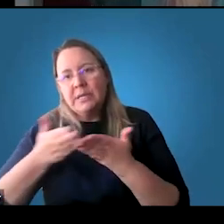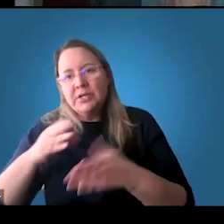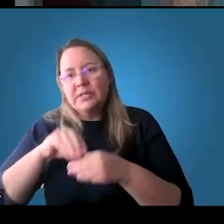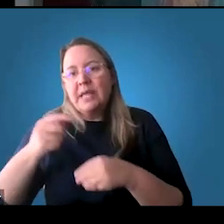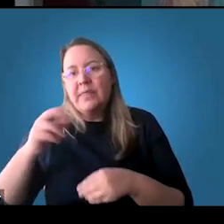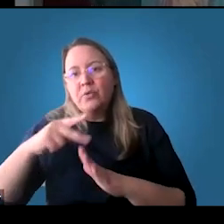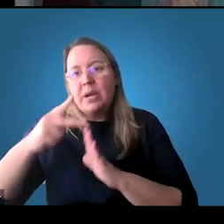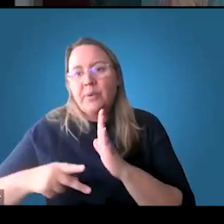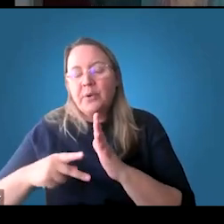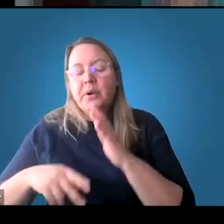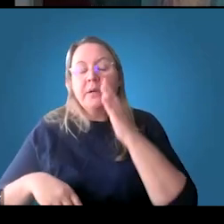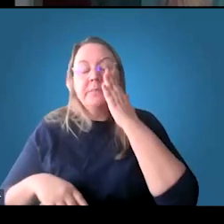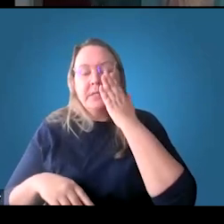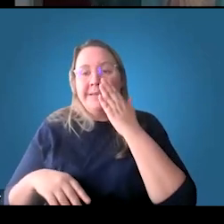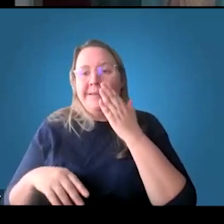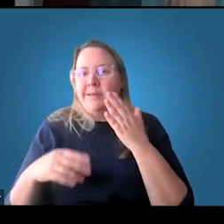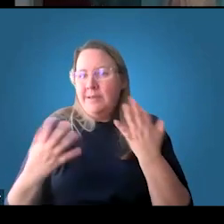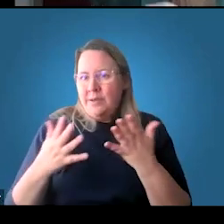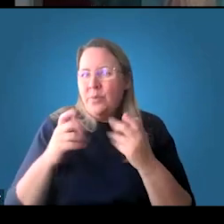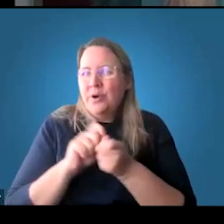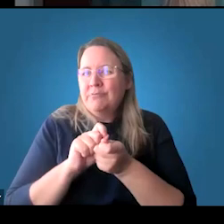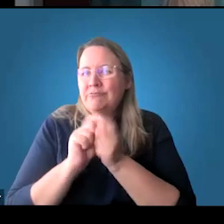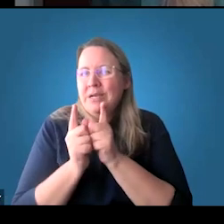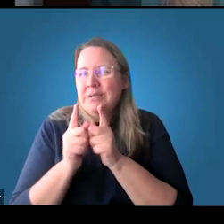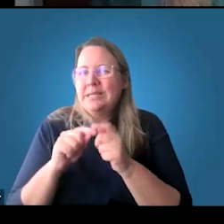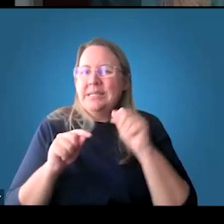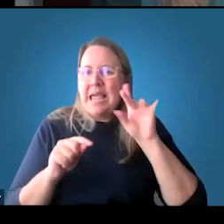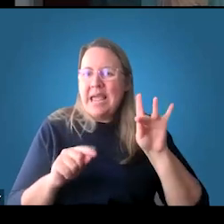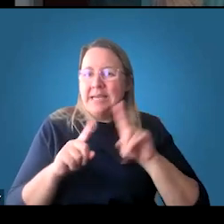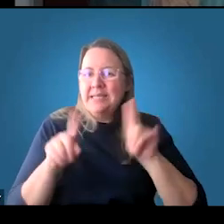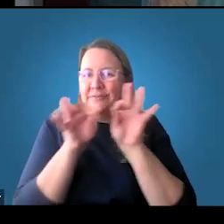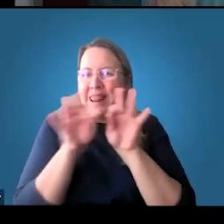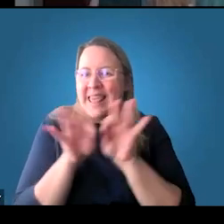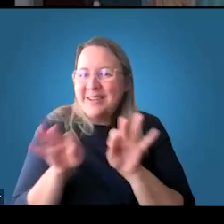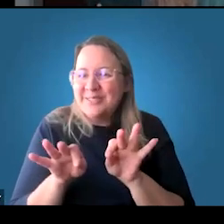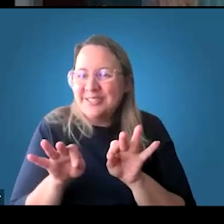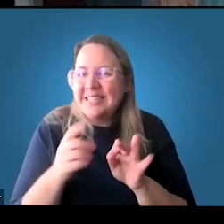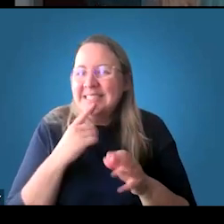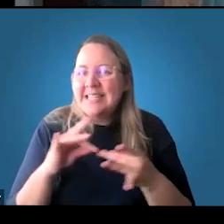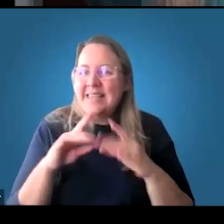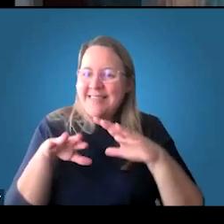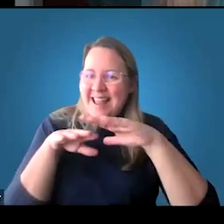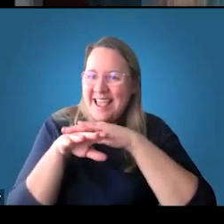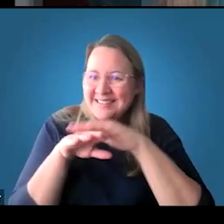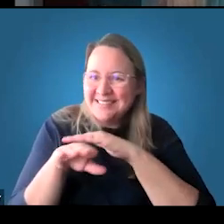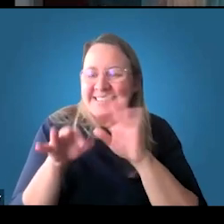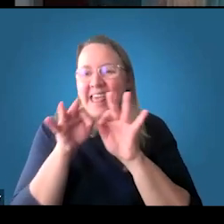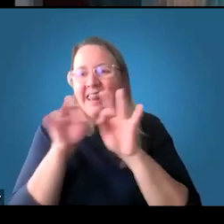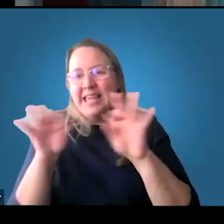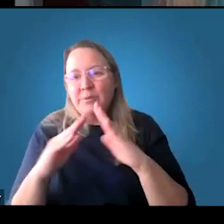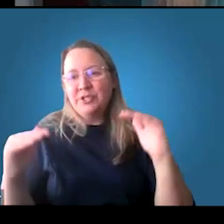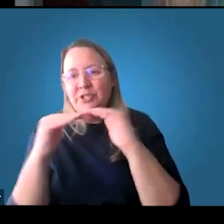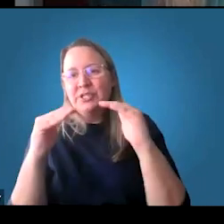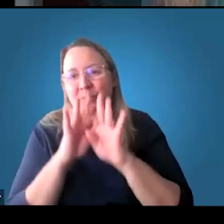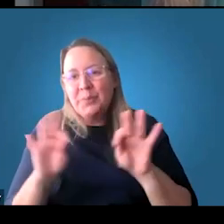programs that the organization designed were translated into 8 different languages, signaling that access and language justice